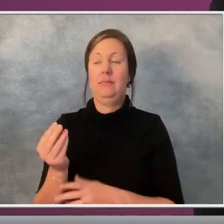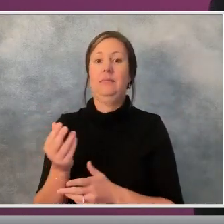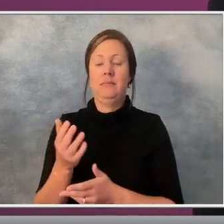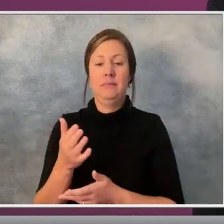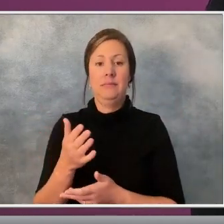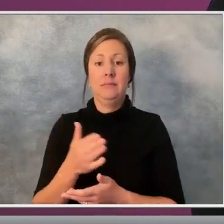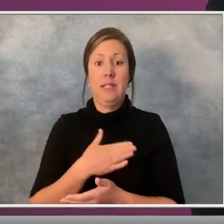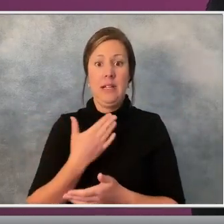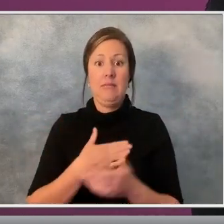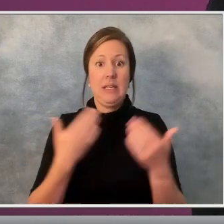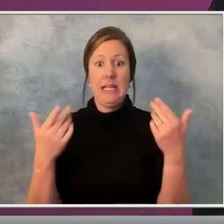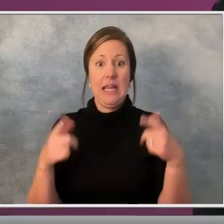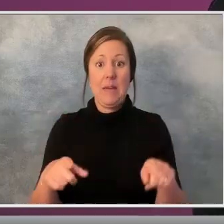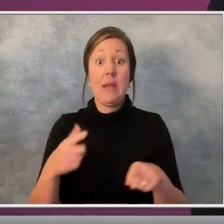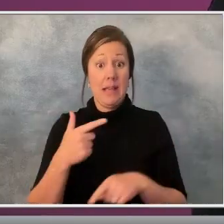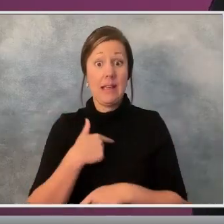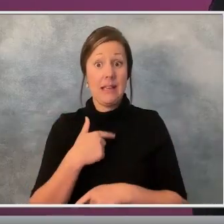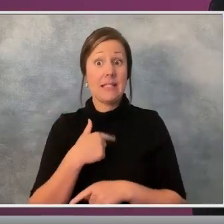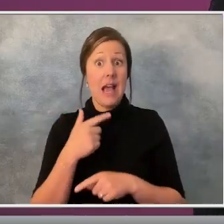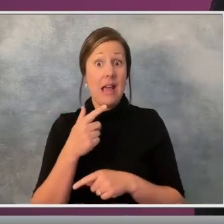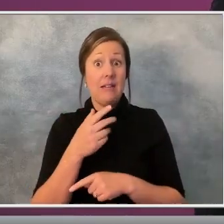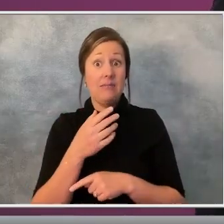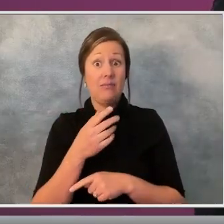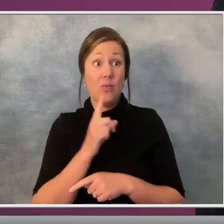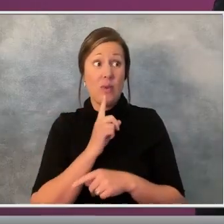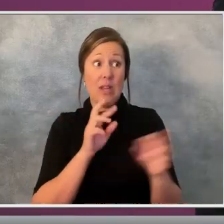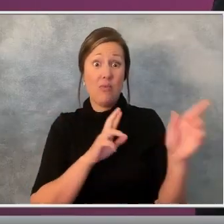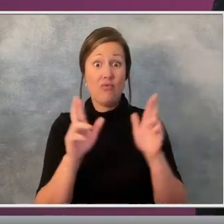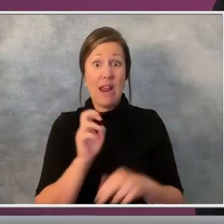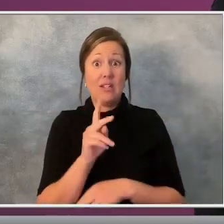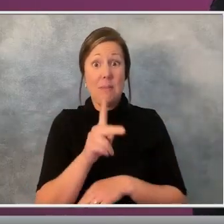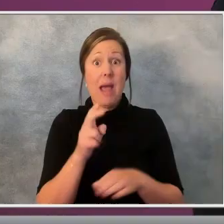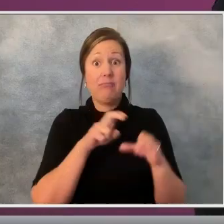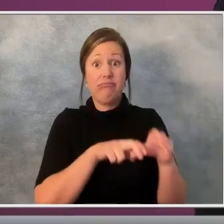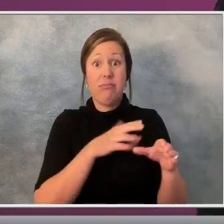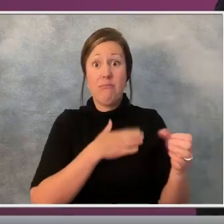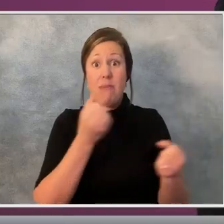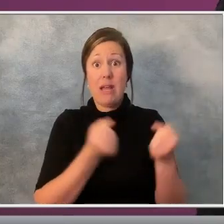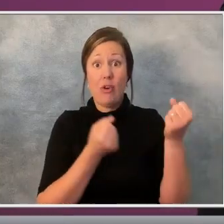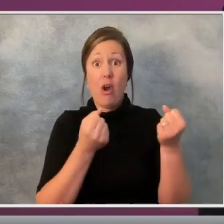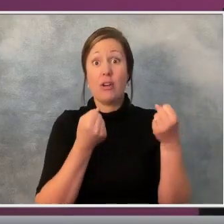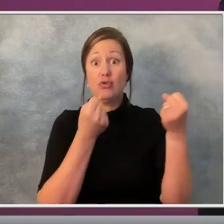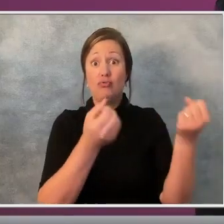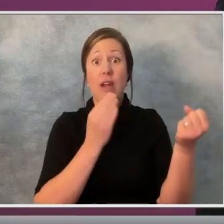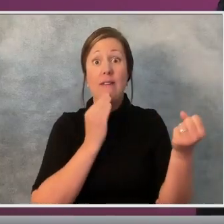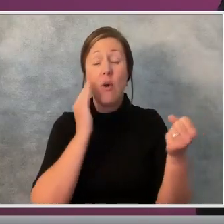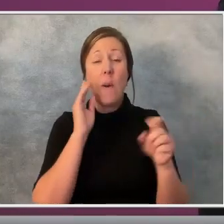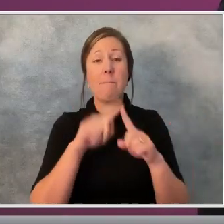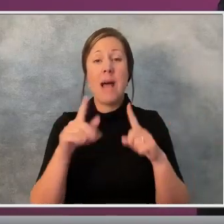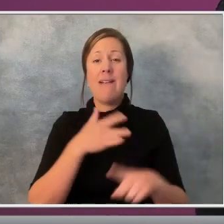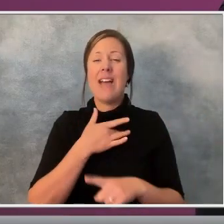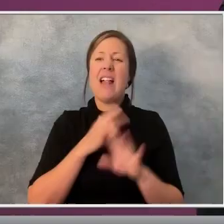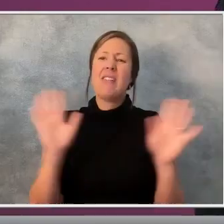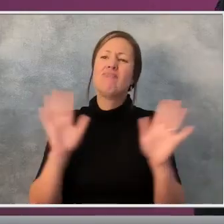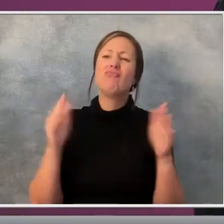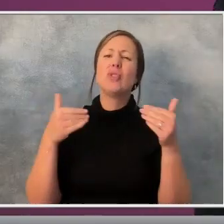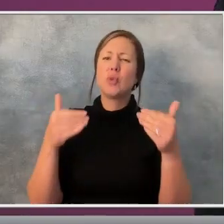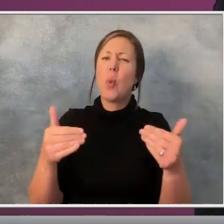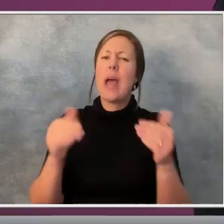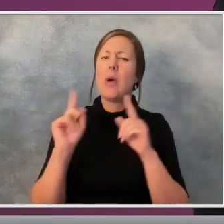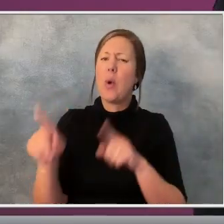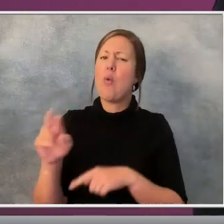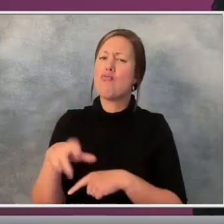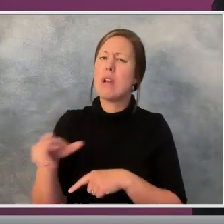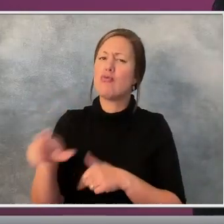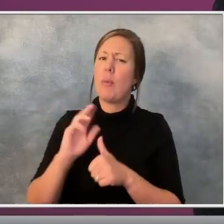I was about to get back in my car and drive home. You know, so something in my head just said, just go ahead and make that turn, go ahead, go to the